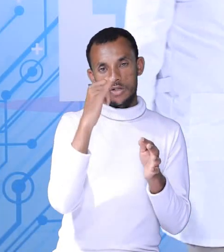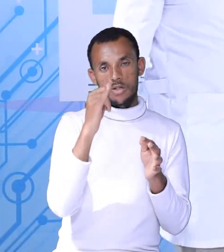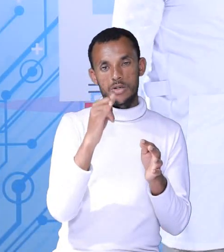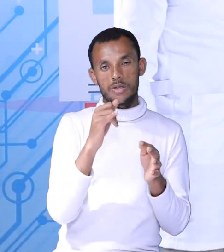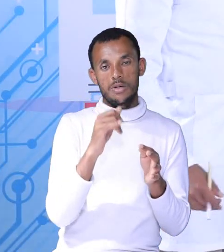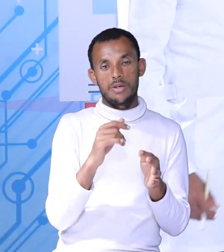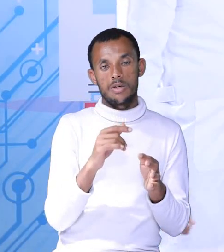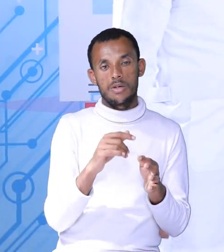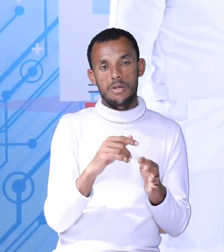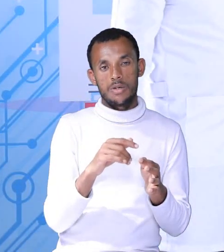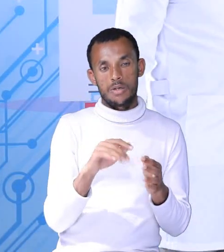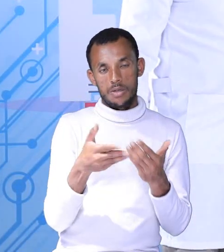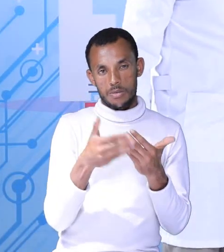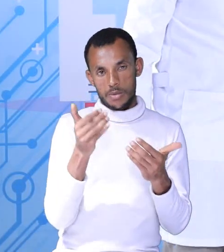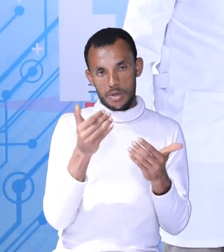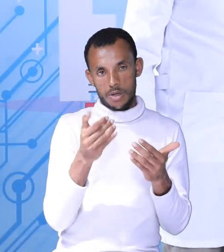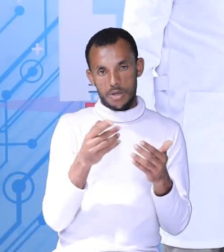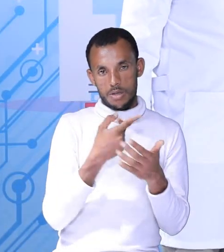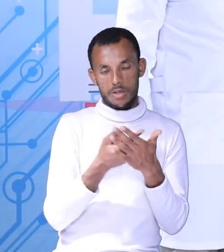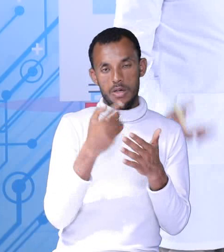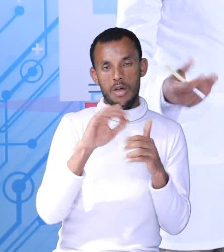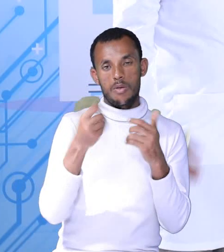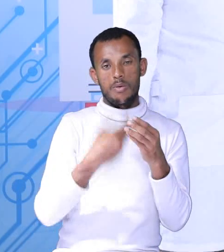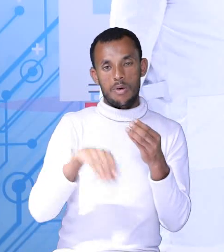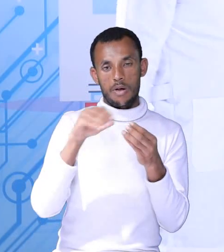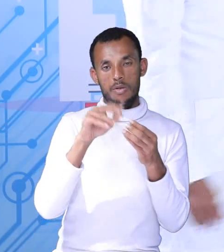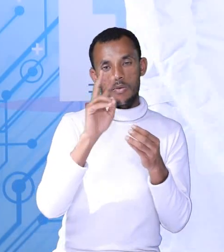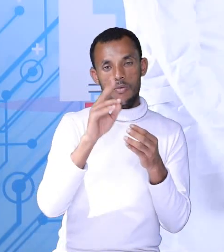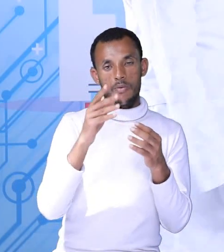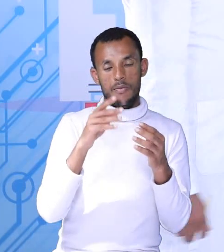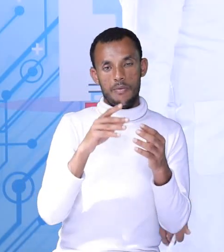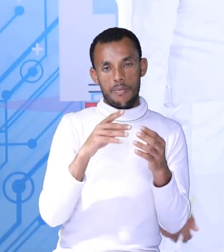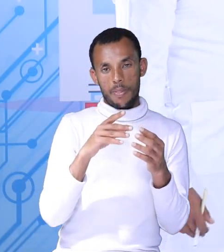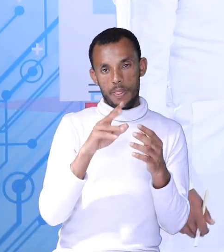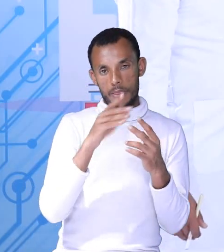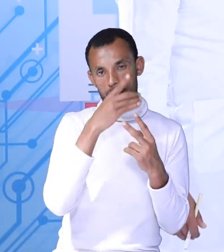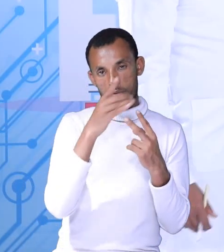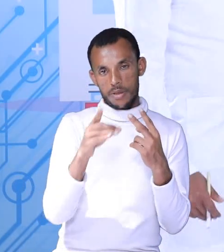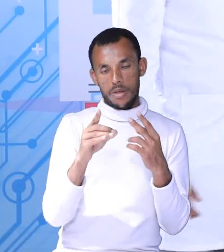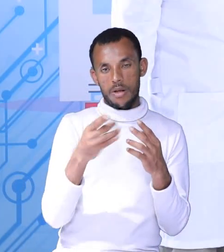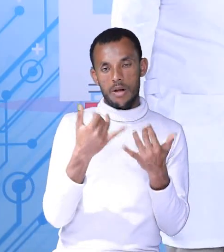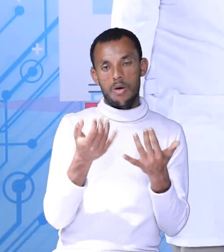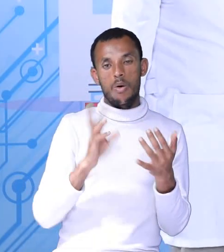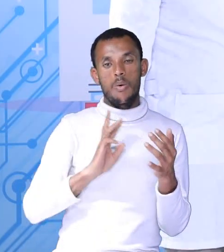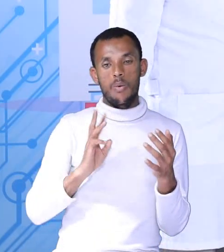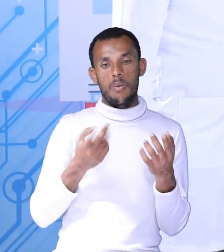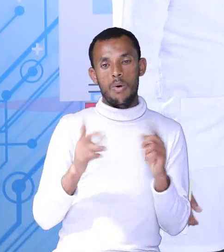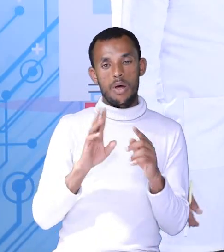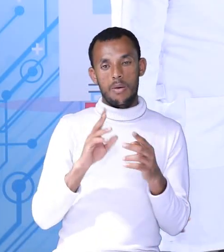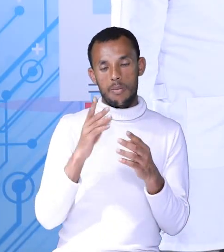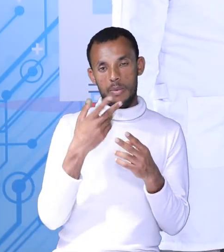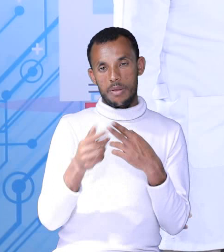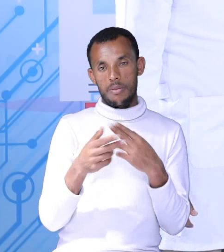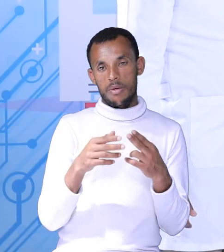K direction. So simply this is how to add two vectors. Now when you multiply a